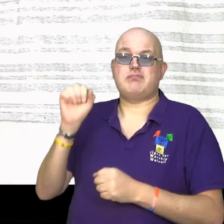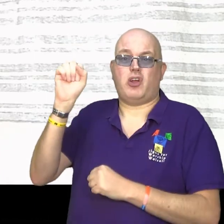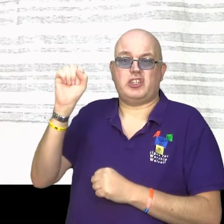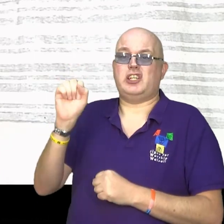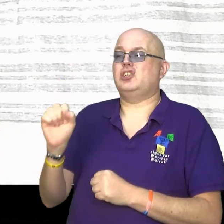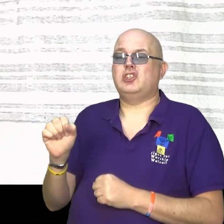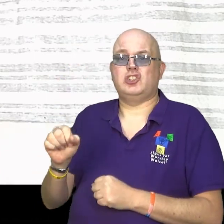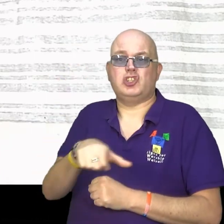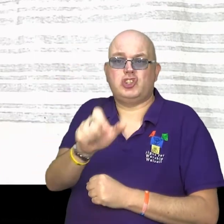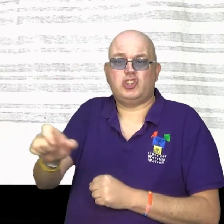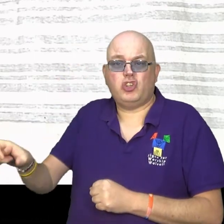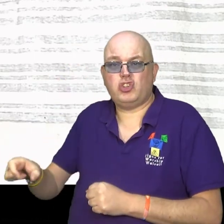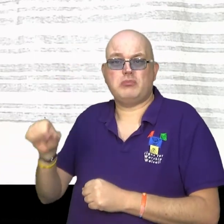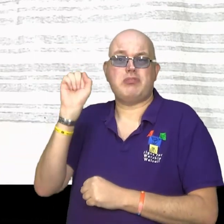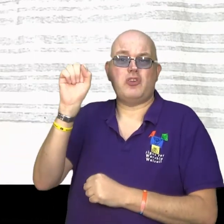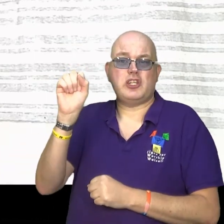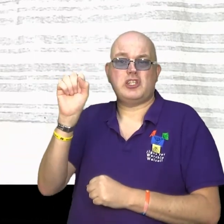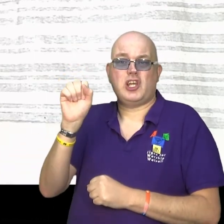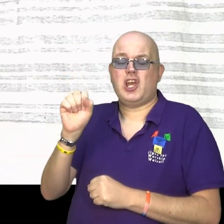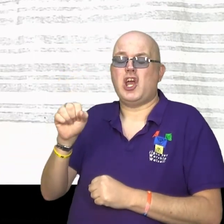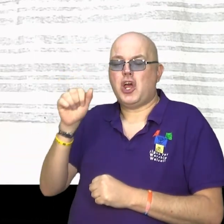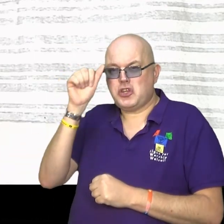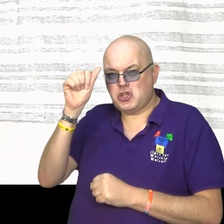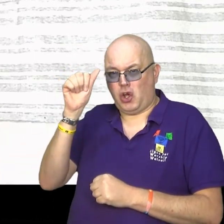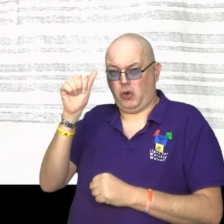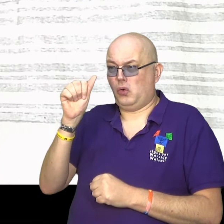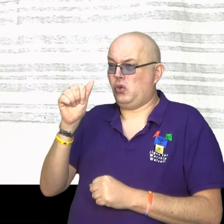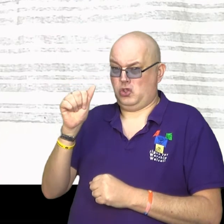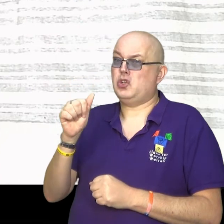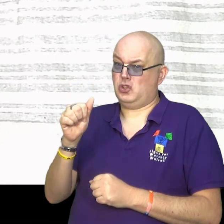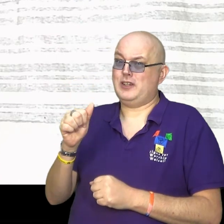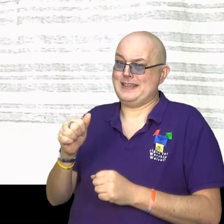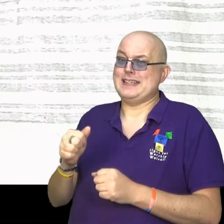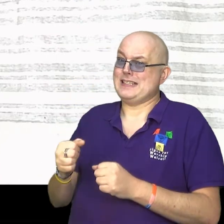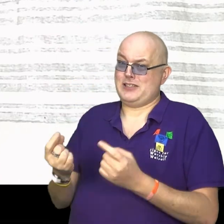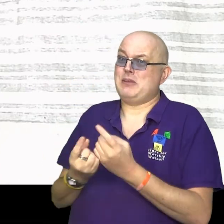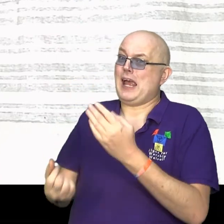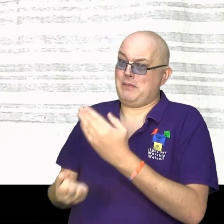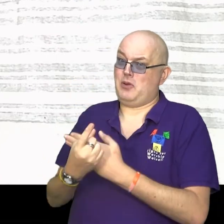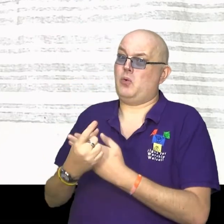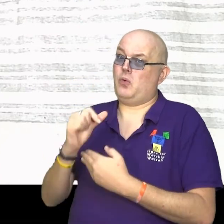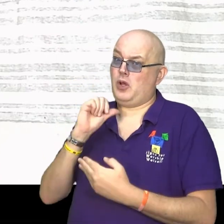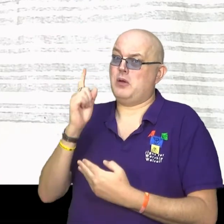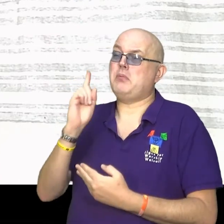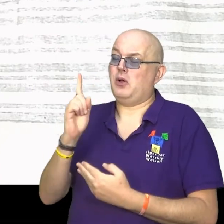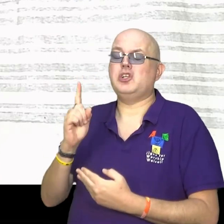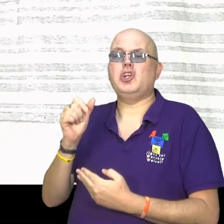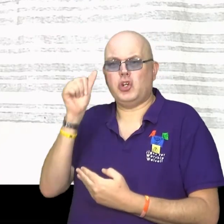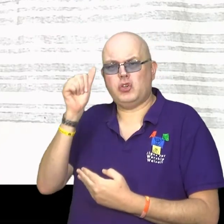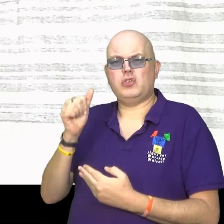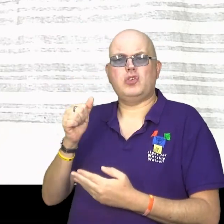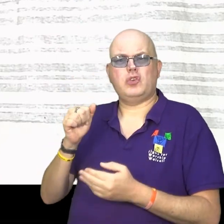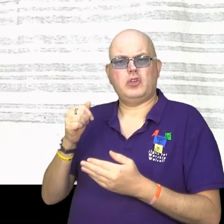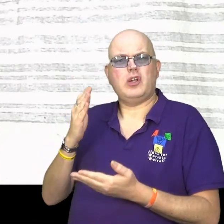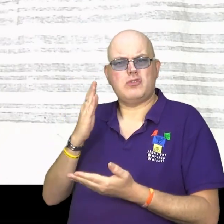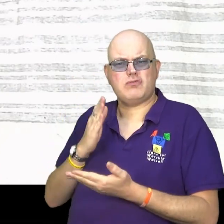all sorts and kinds. They all knew the consequences and still stood up for what they knew was right.